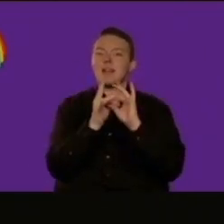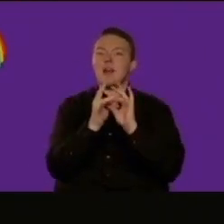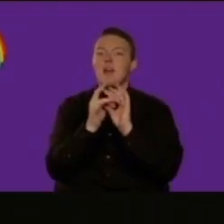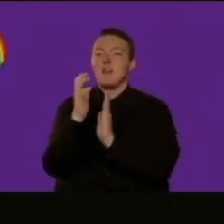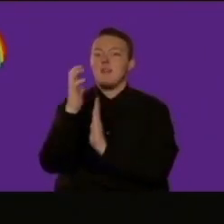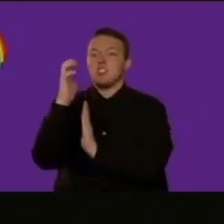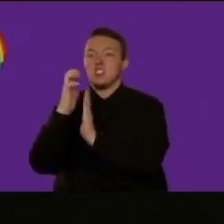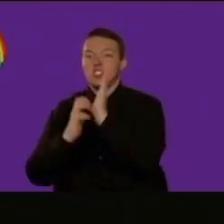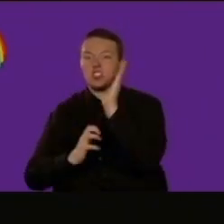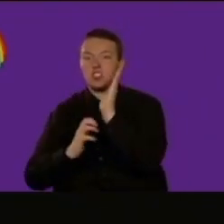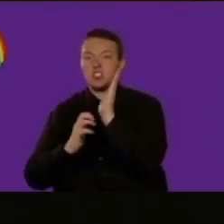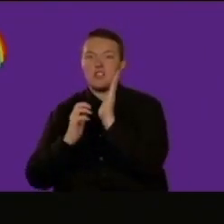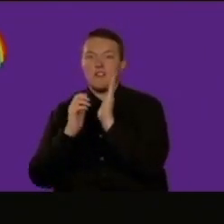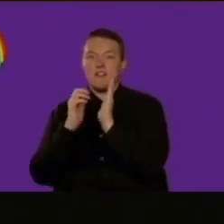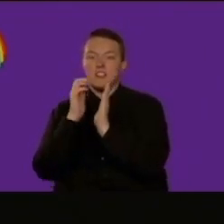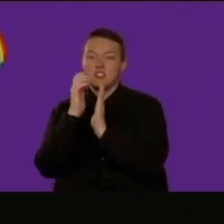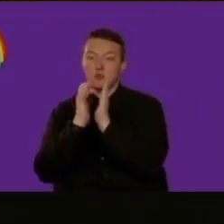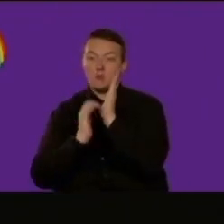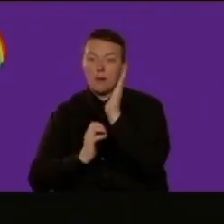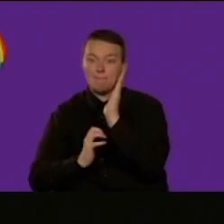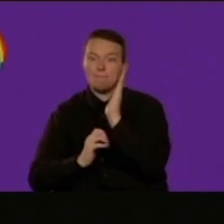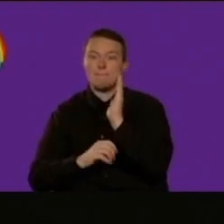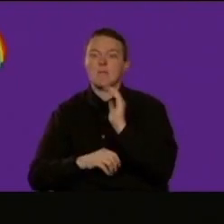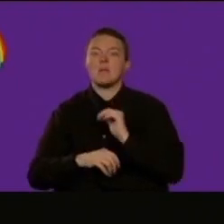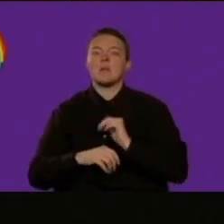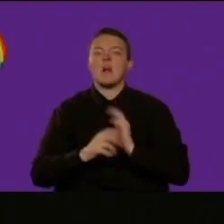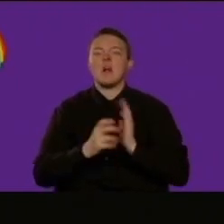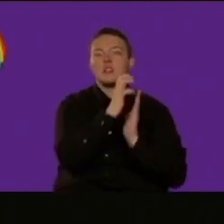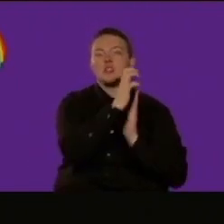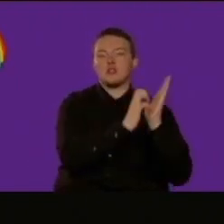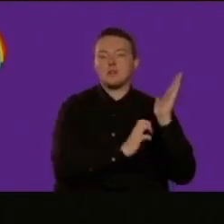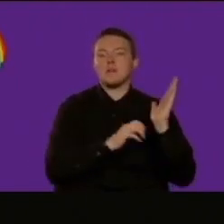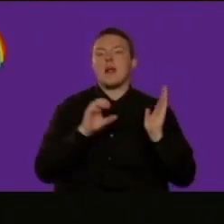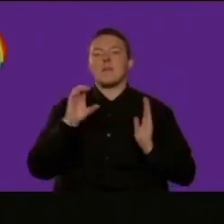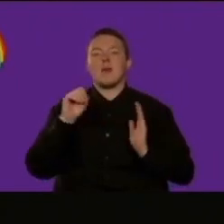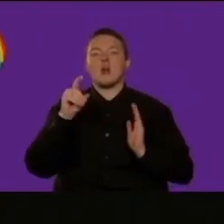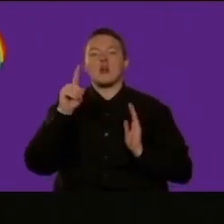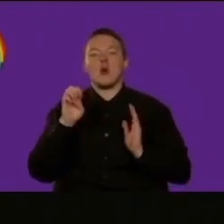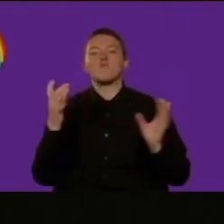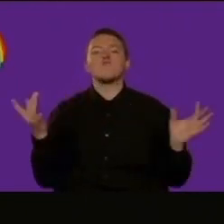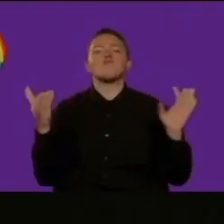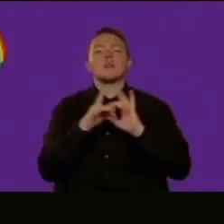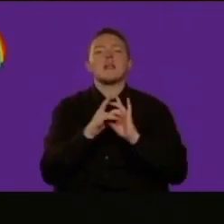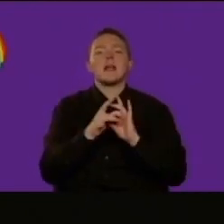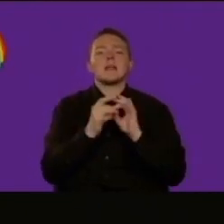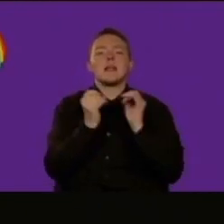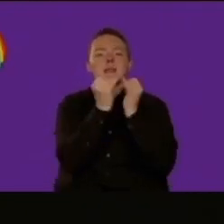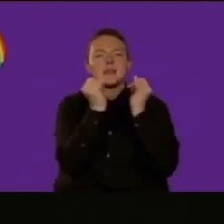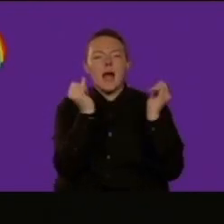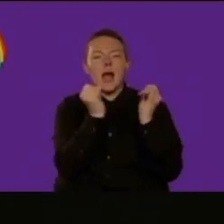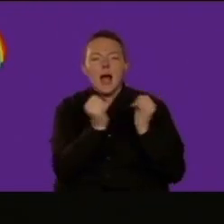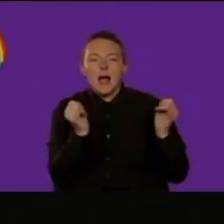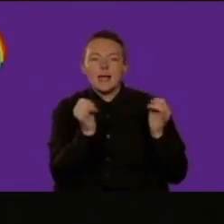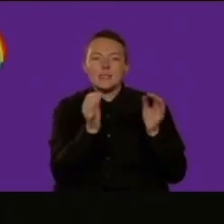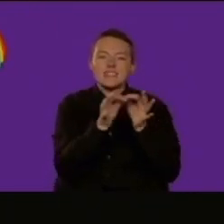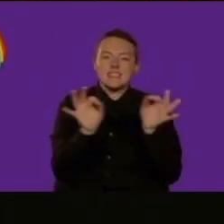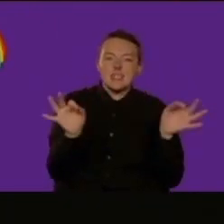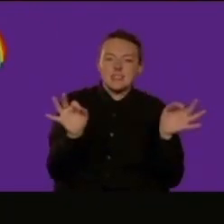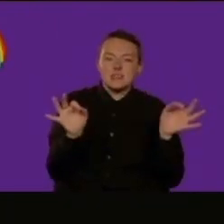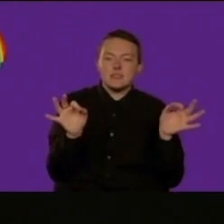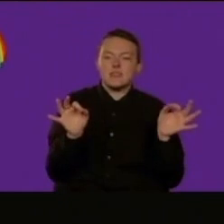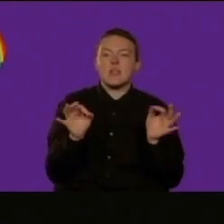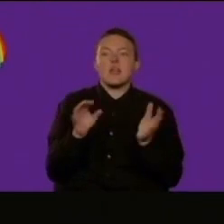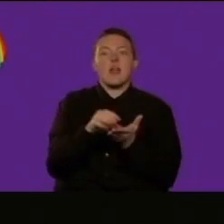have. These not only help them use Scratch, but to communicate in new ways and transform the discipline of